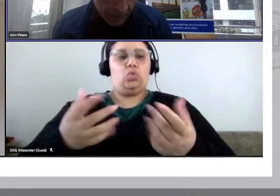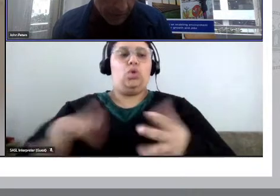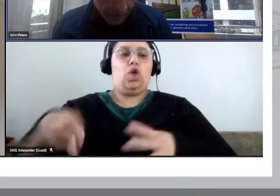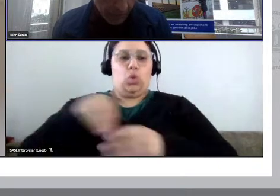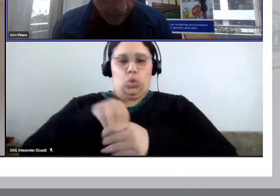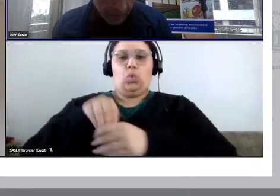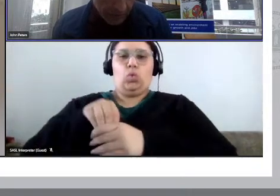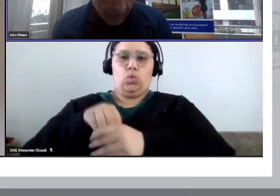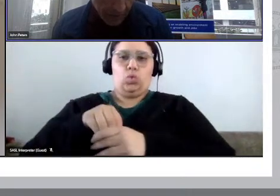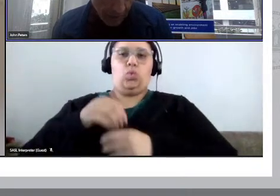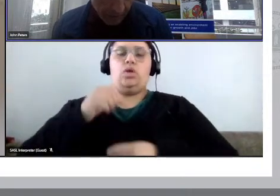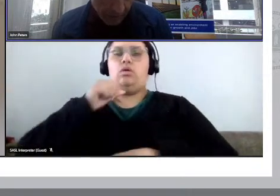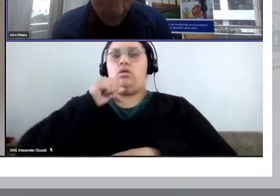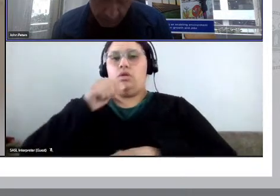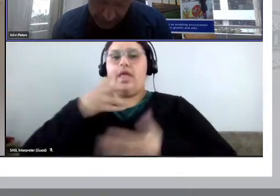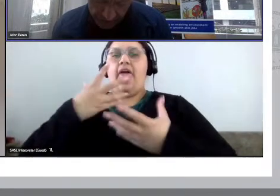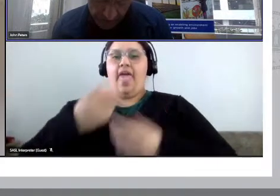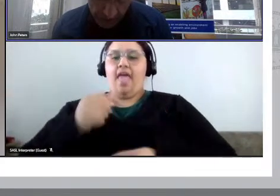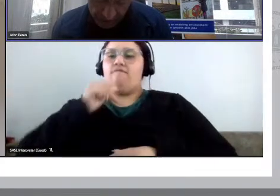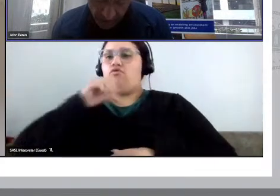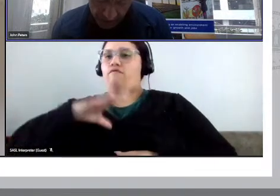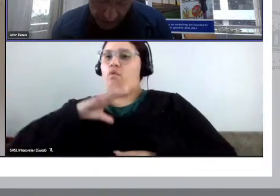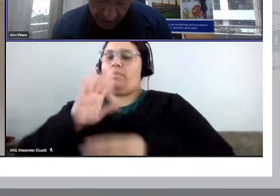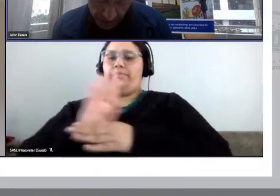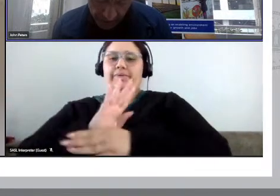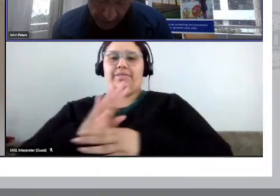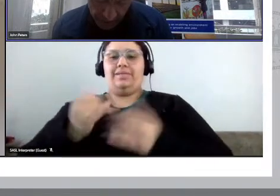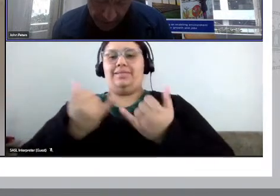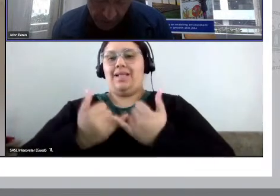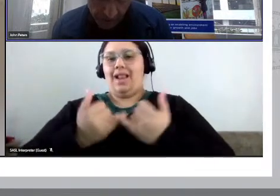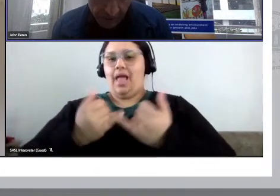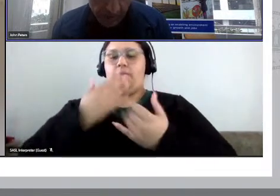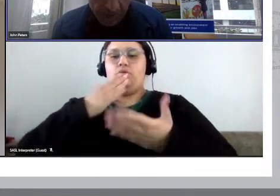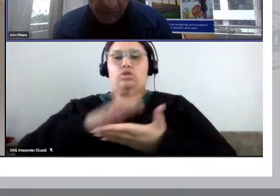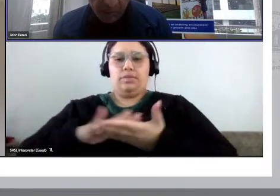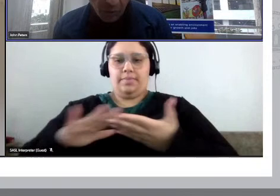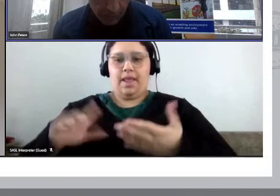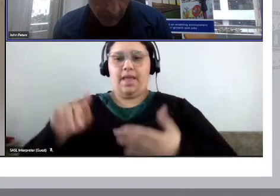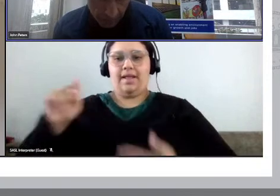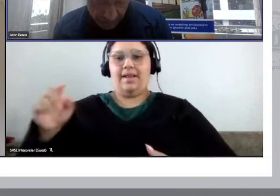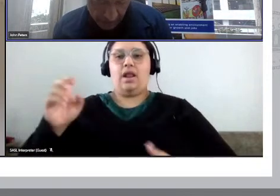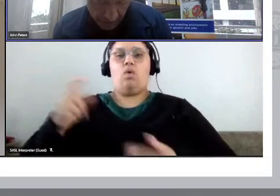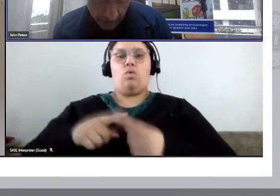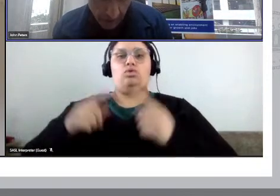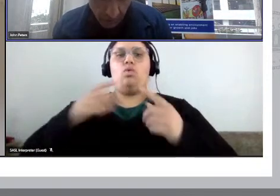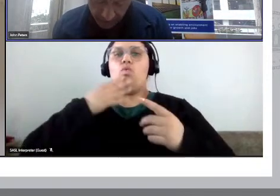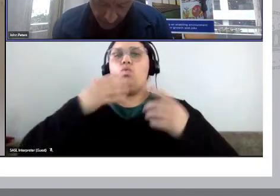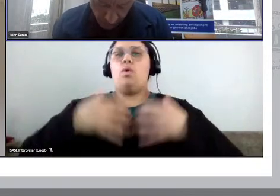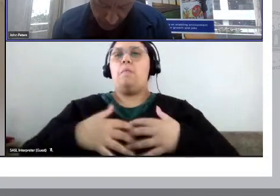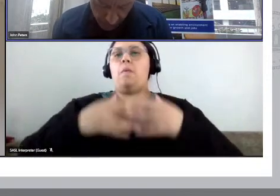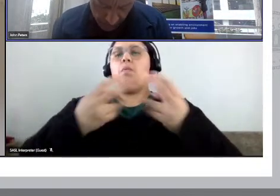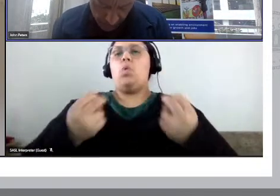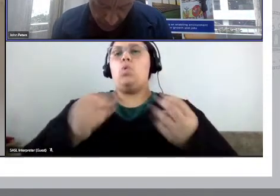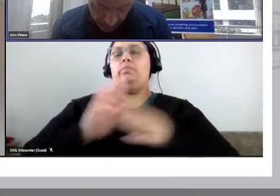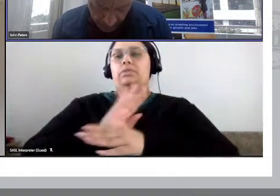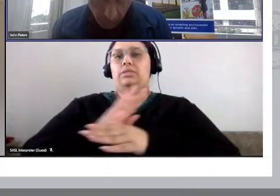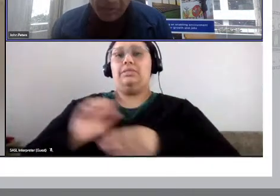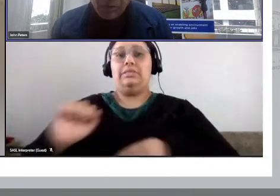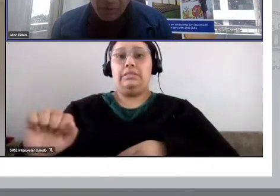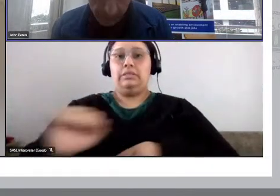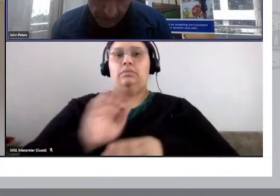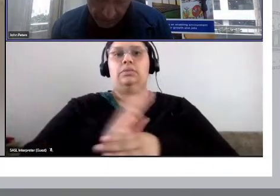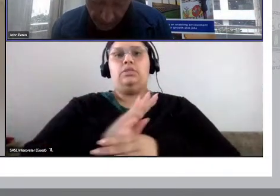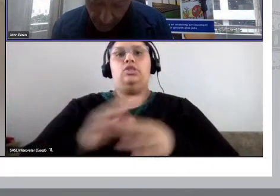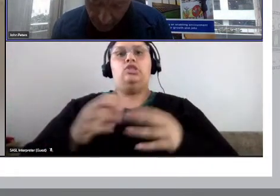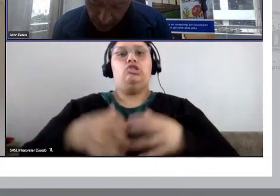include, there are informal businesses such as the one in Mitchell's Plain, especially the startup businesses where these businesses